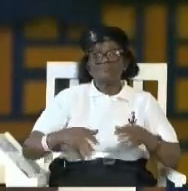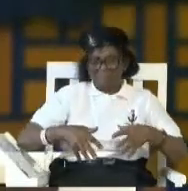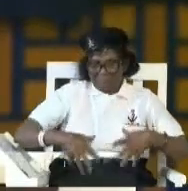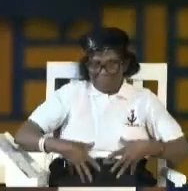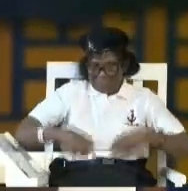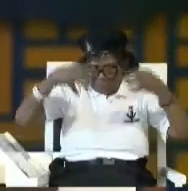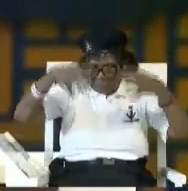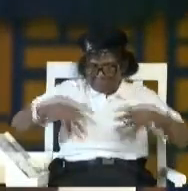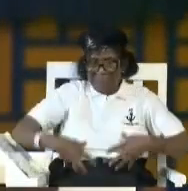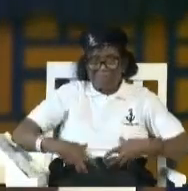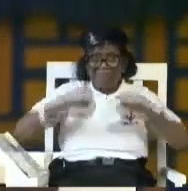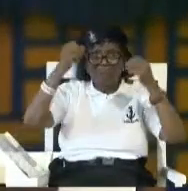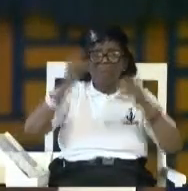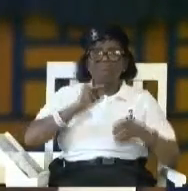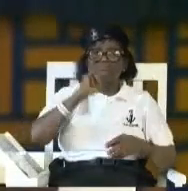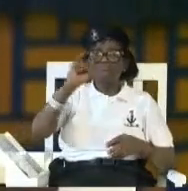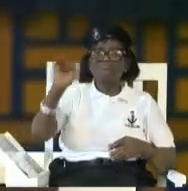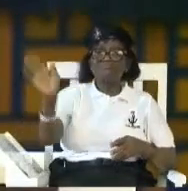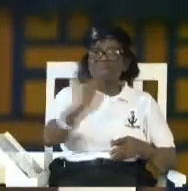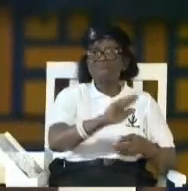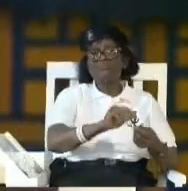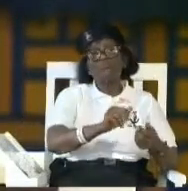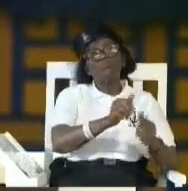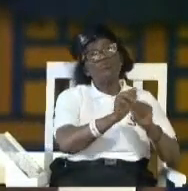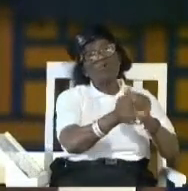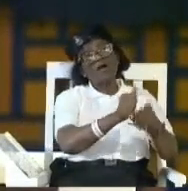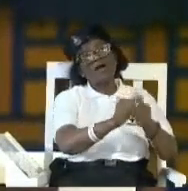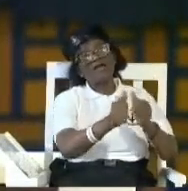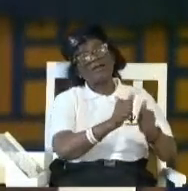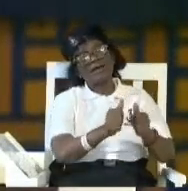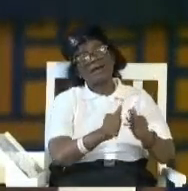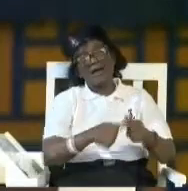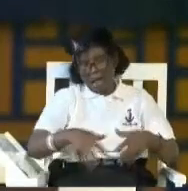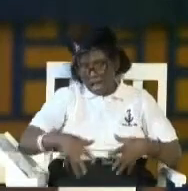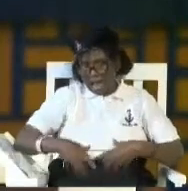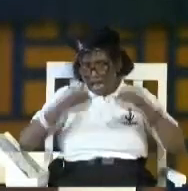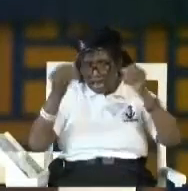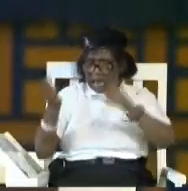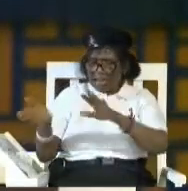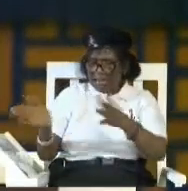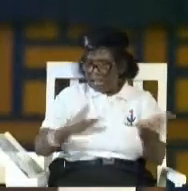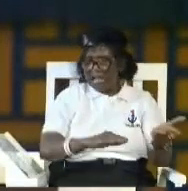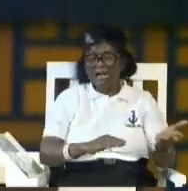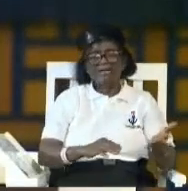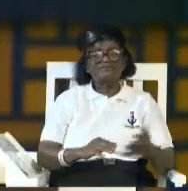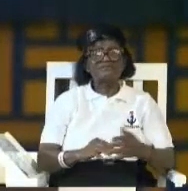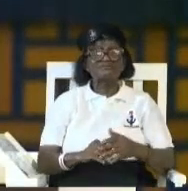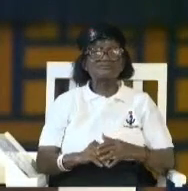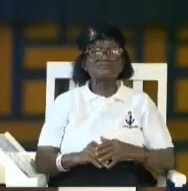if anger is your problem, anger dies